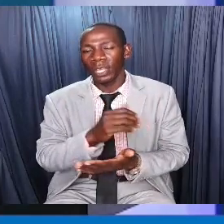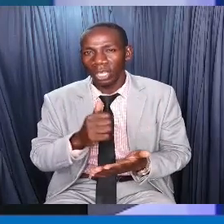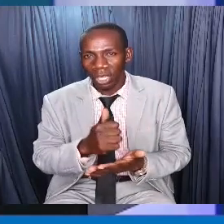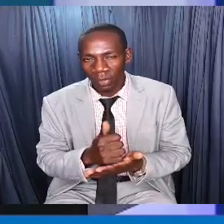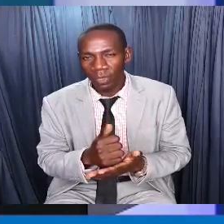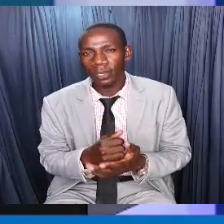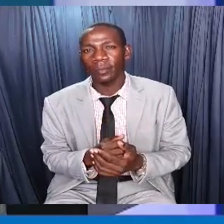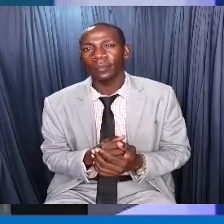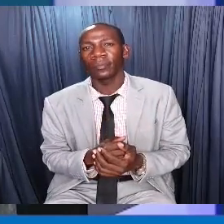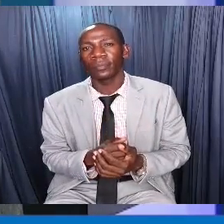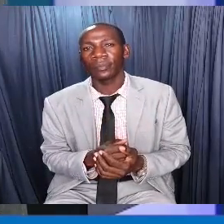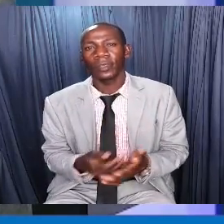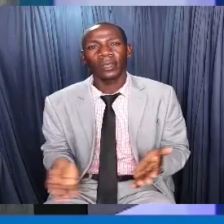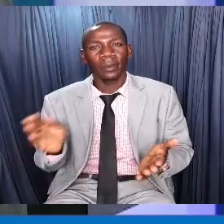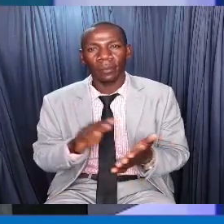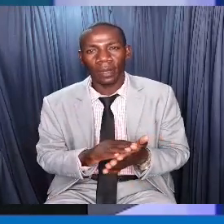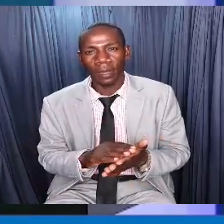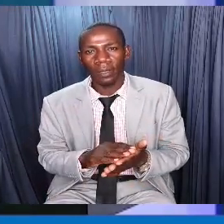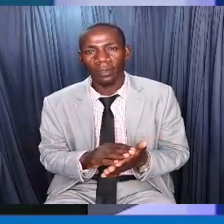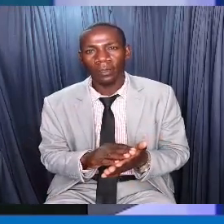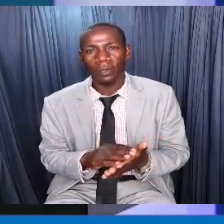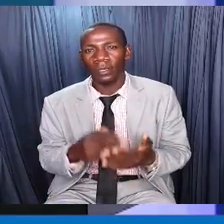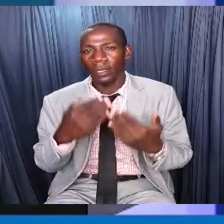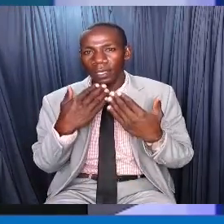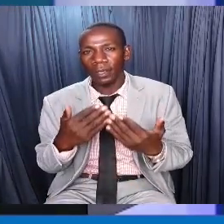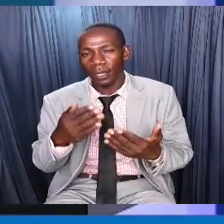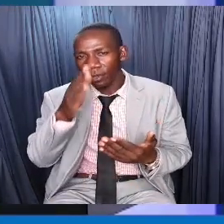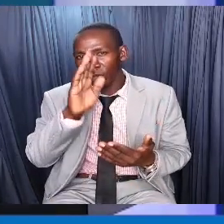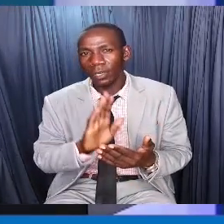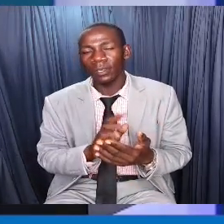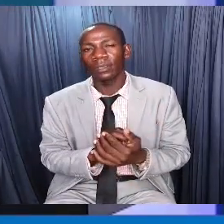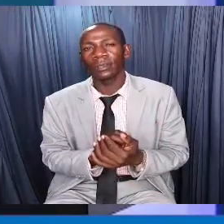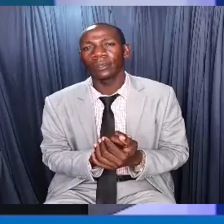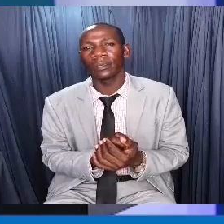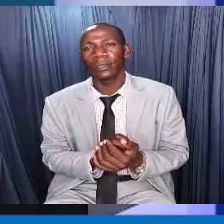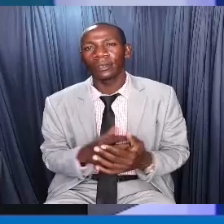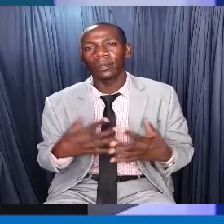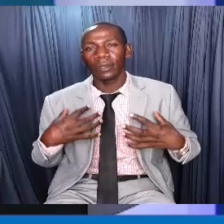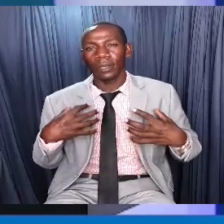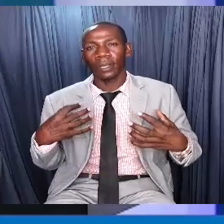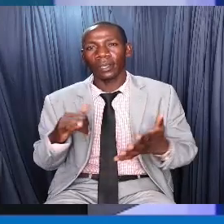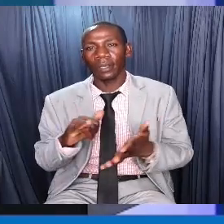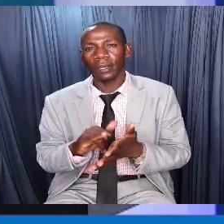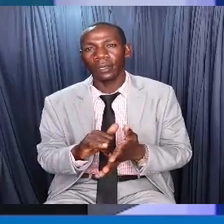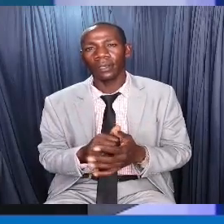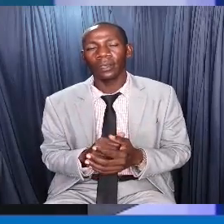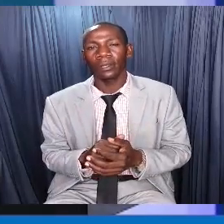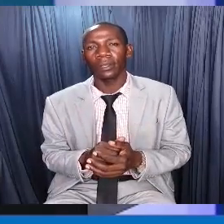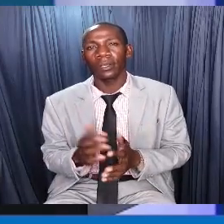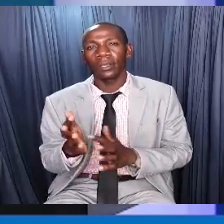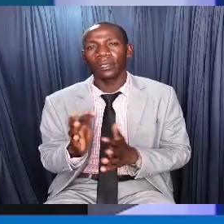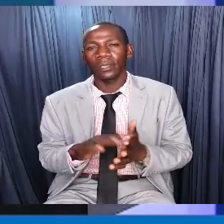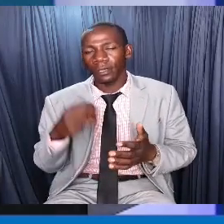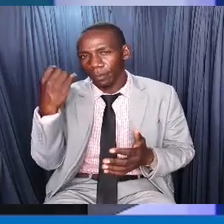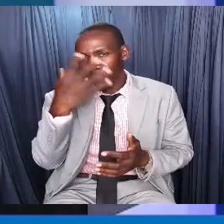asifiwe sana. Amen. Akarudi. Then he went back. Akamshukuru Mungu. And thanked God. Kwa uponyaji ule. For the healing. Yesu